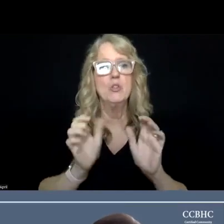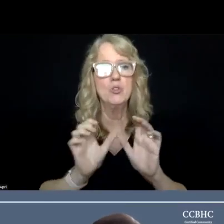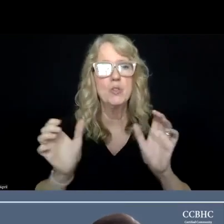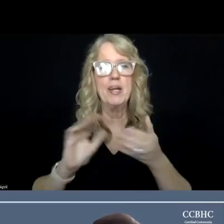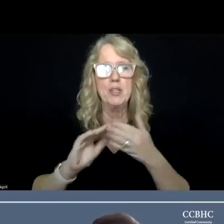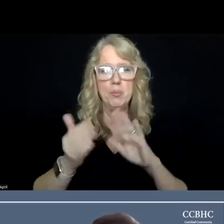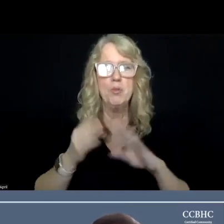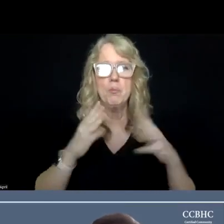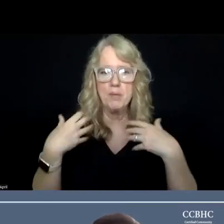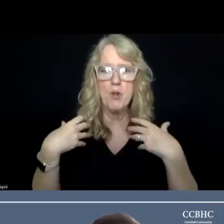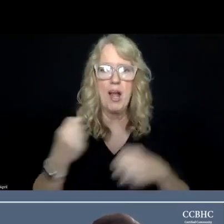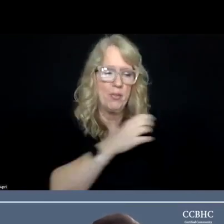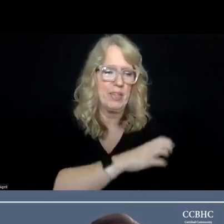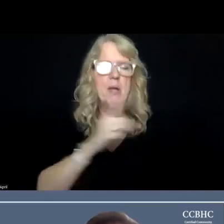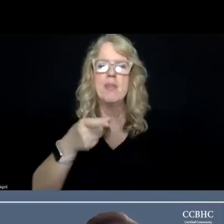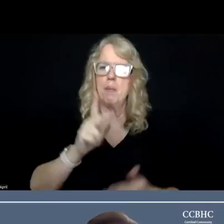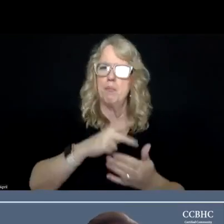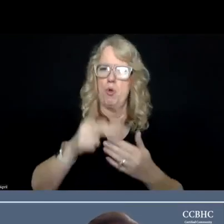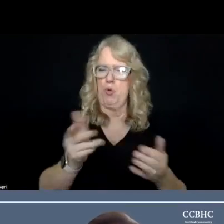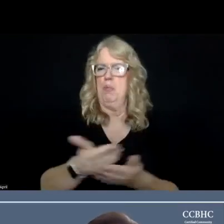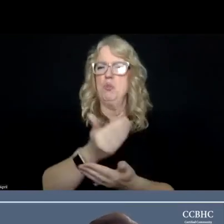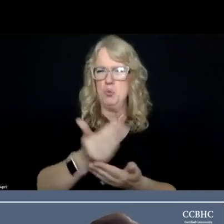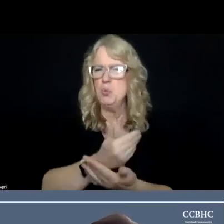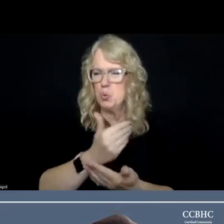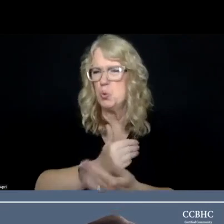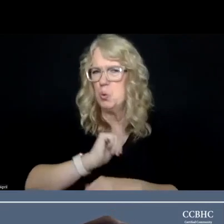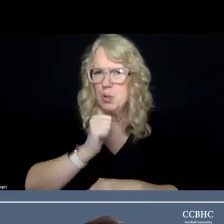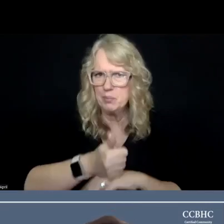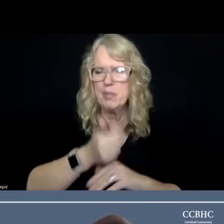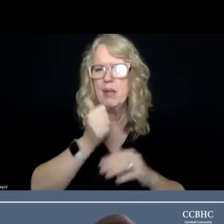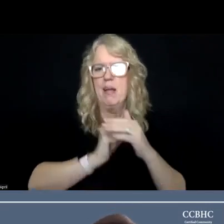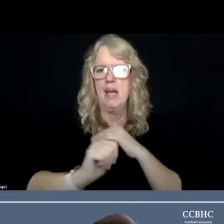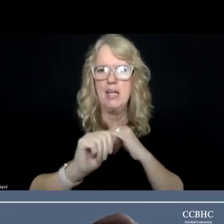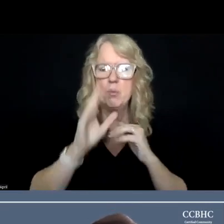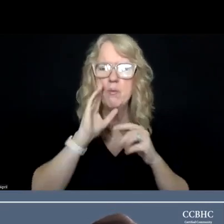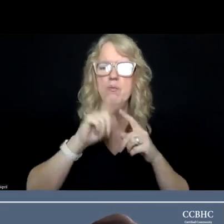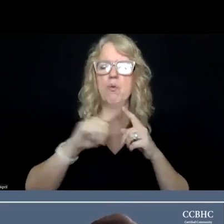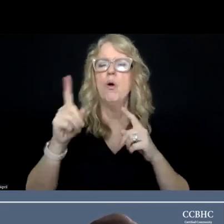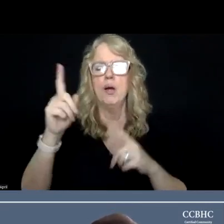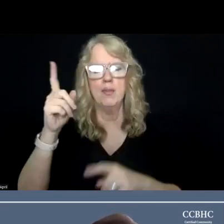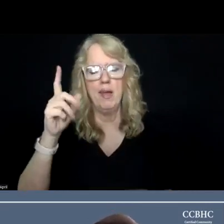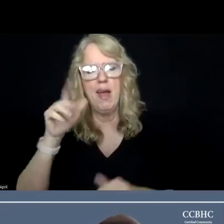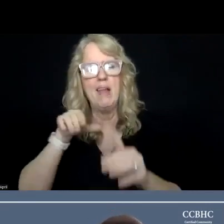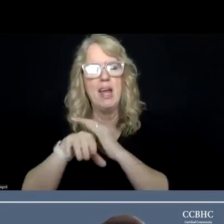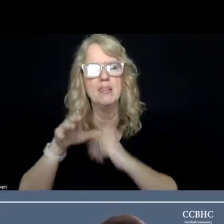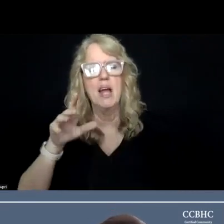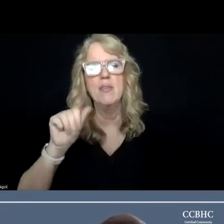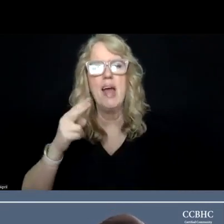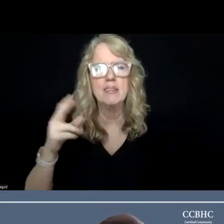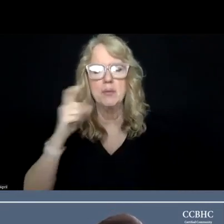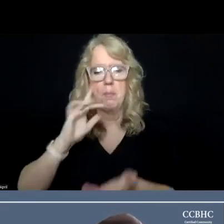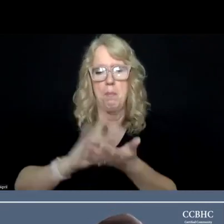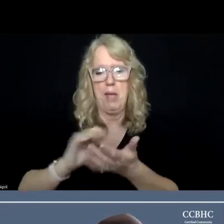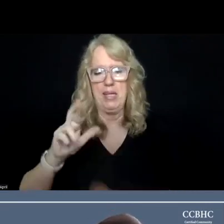Clinics it's a relatively new program in the scope of things that was established under the Protecting Access to Medicare Act in 2014.